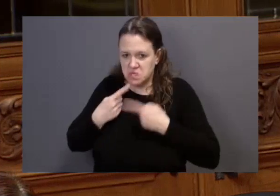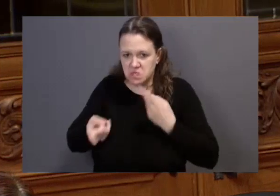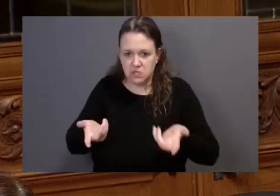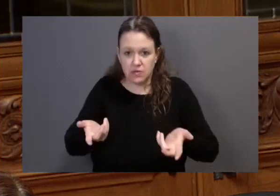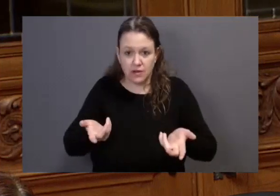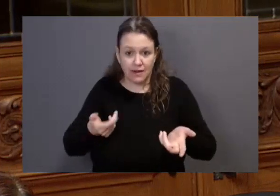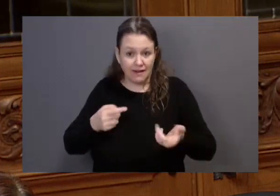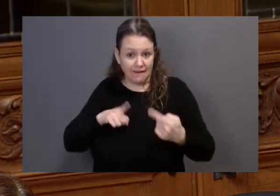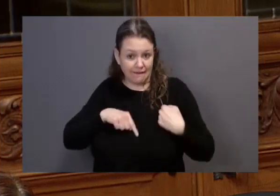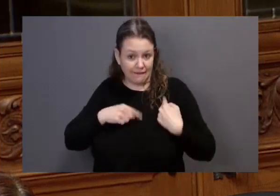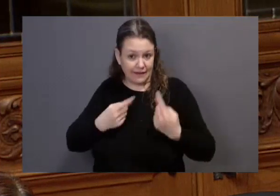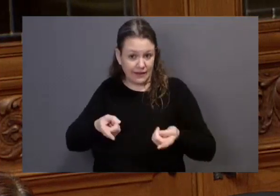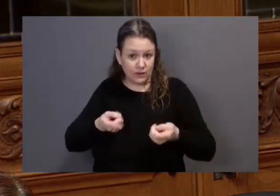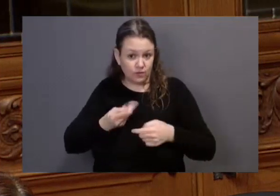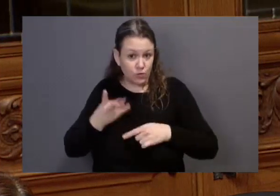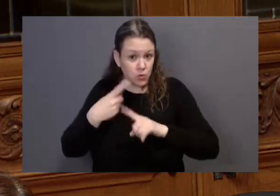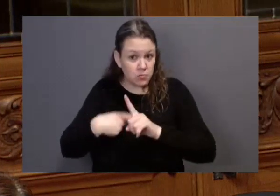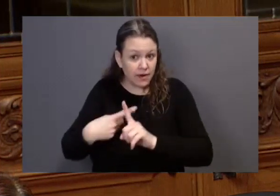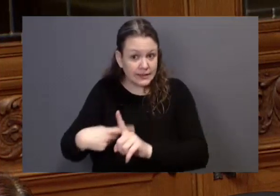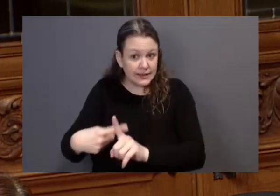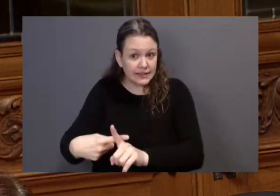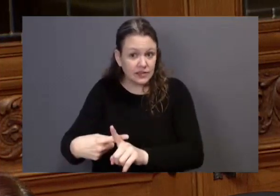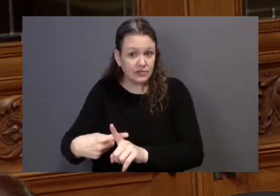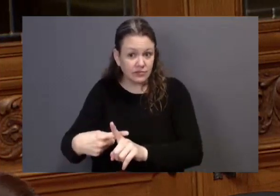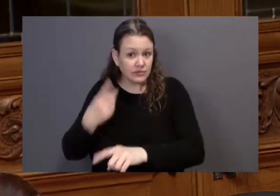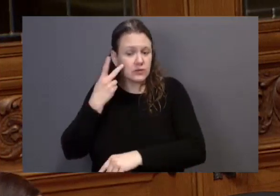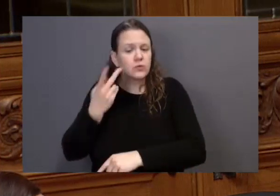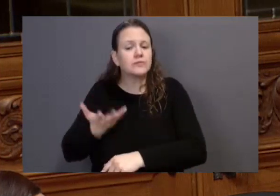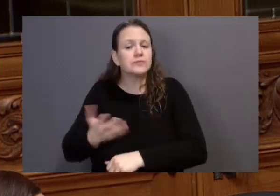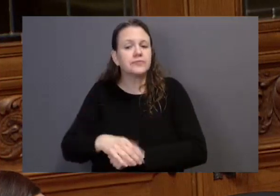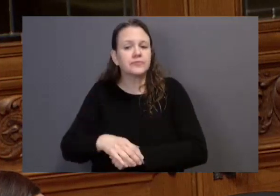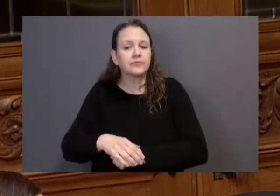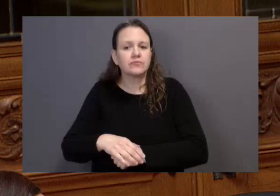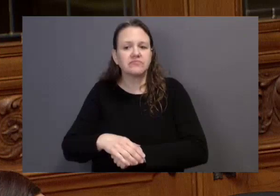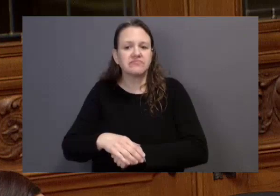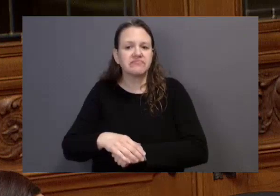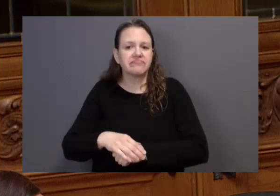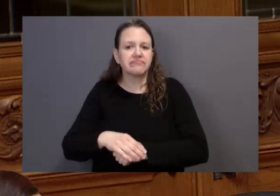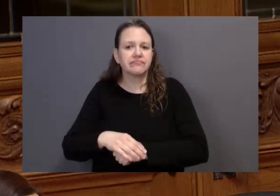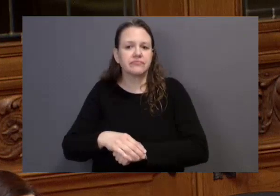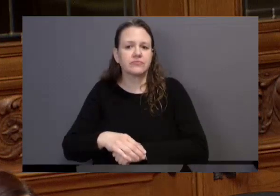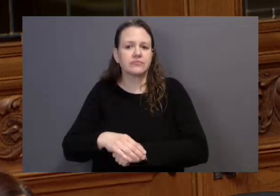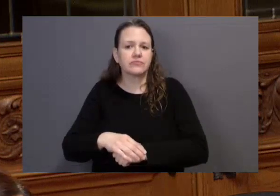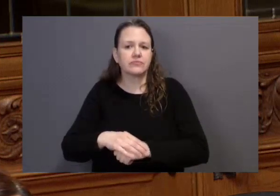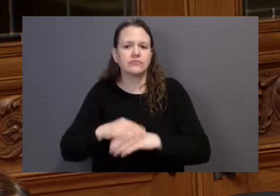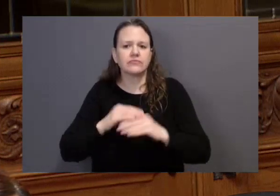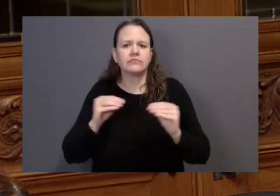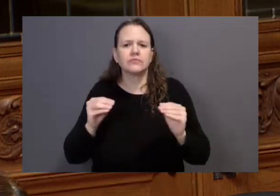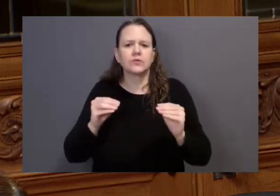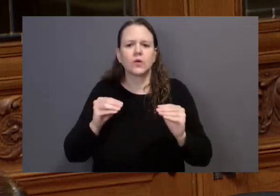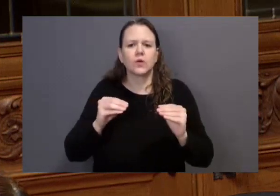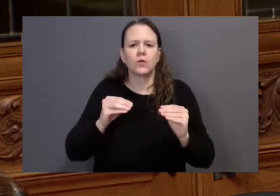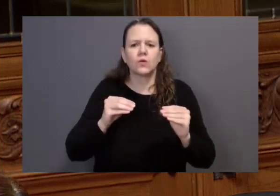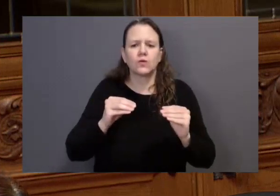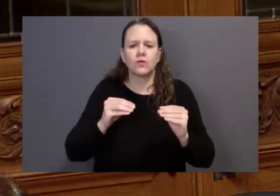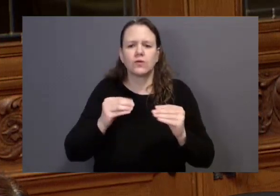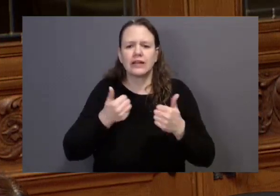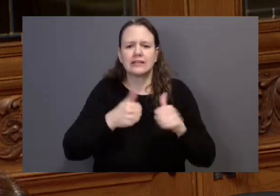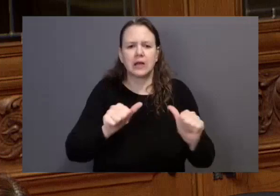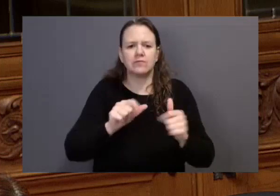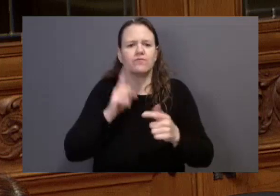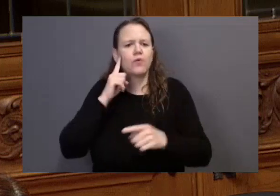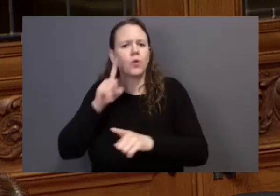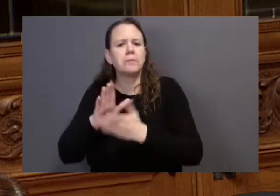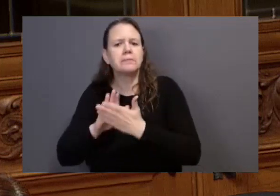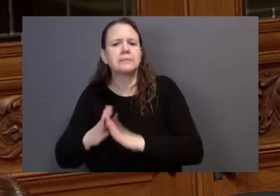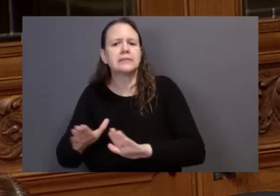peaceful demonstrations near schools, a disturbing pattern of corruption with government grant programs, and now the BC NDP